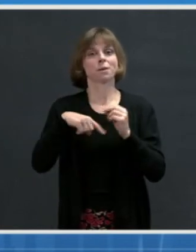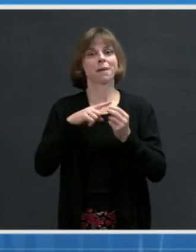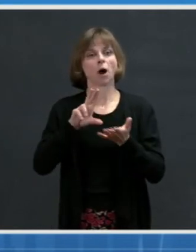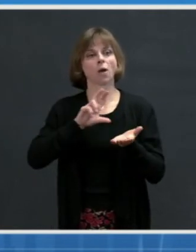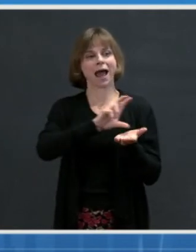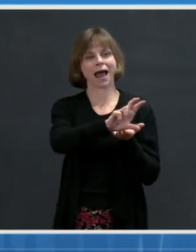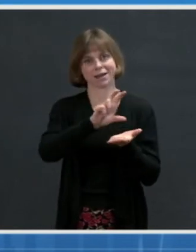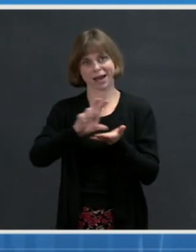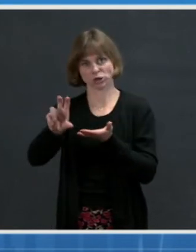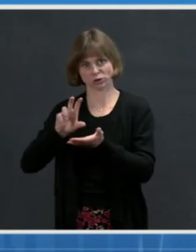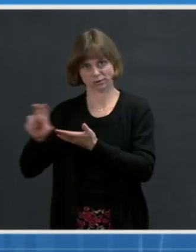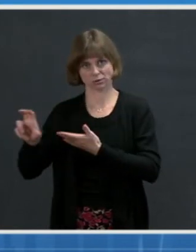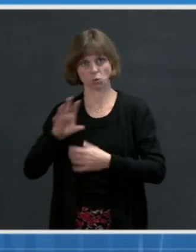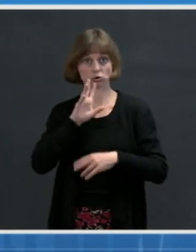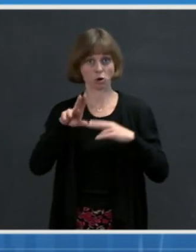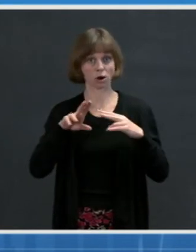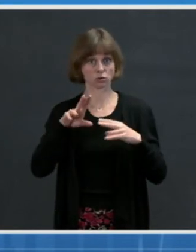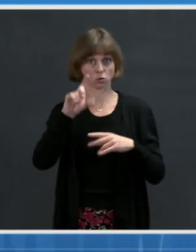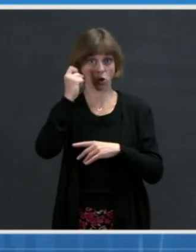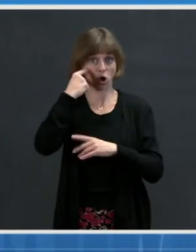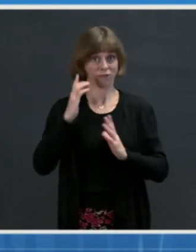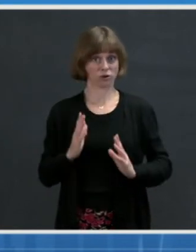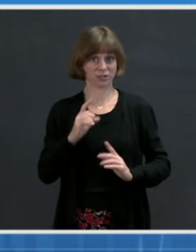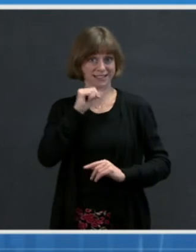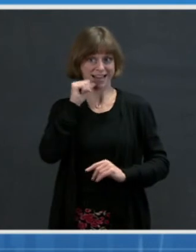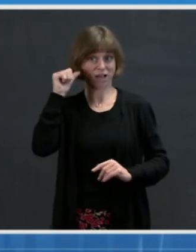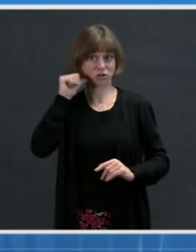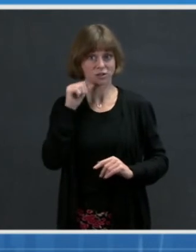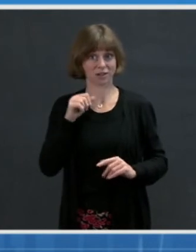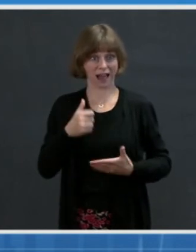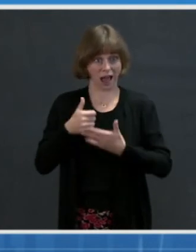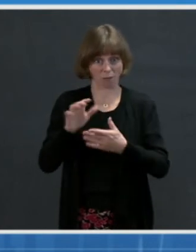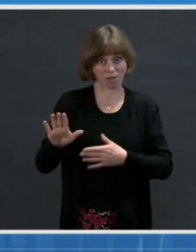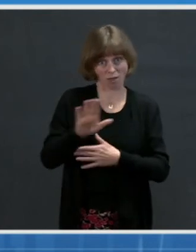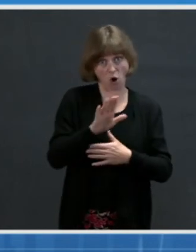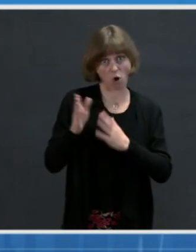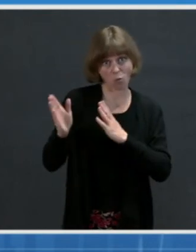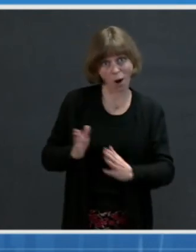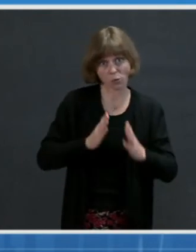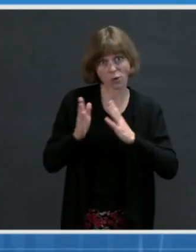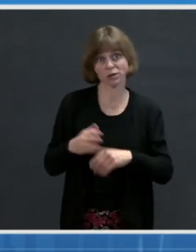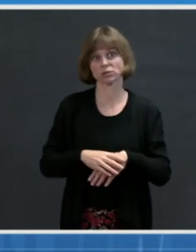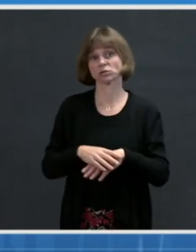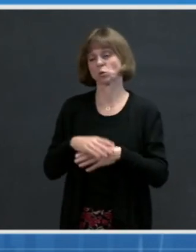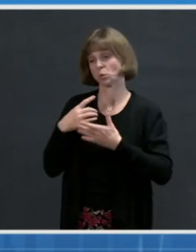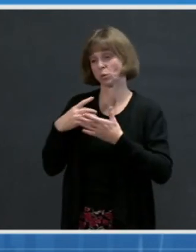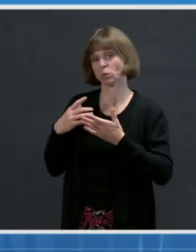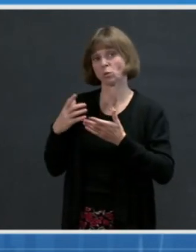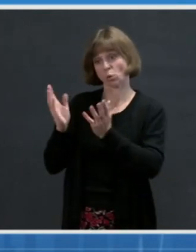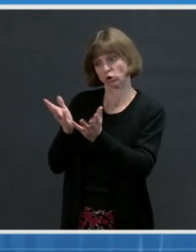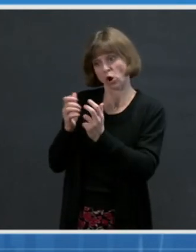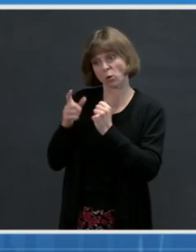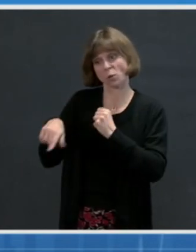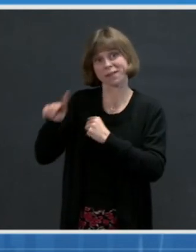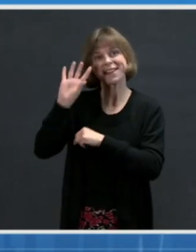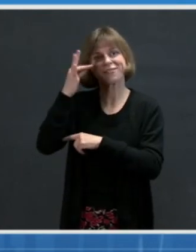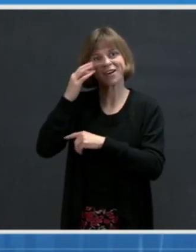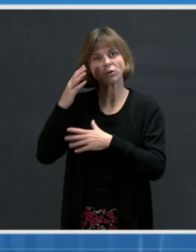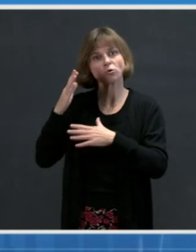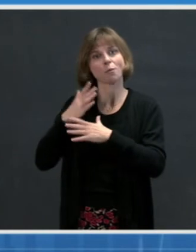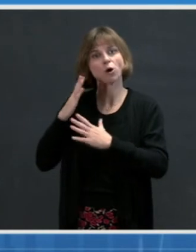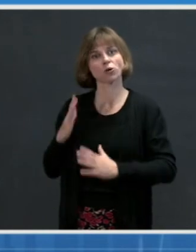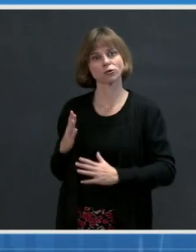governors yesterday as part of their preparation, and we're talking to the pharmacies and the community health centers, our federal partners,